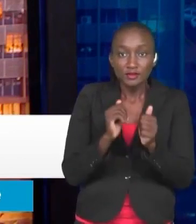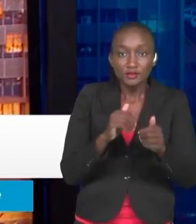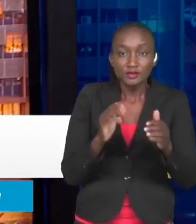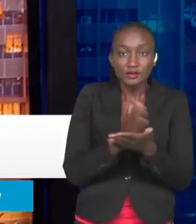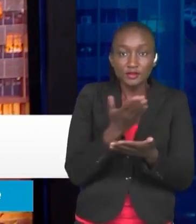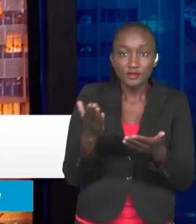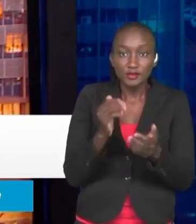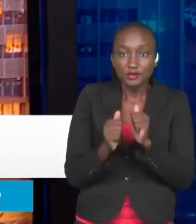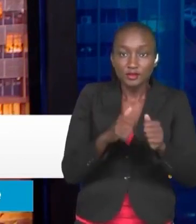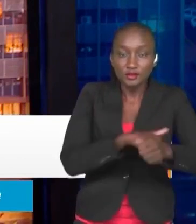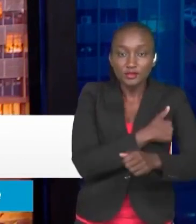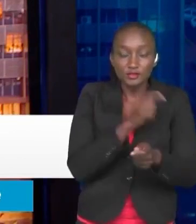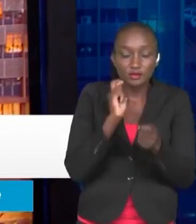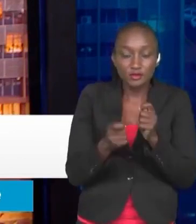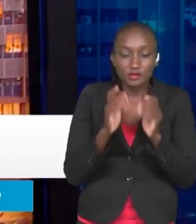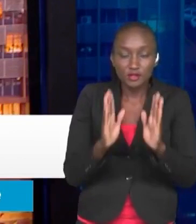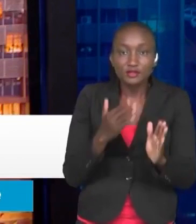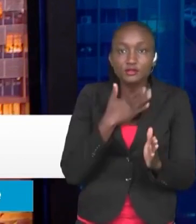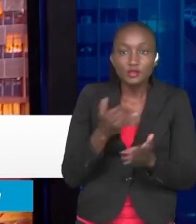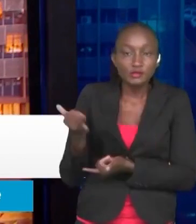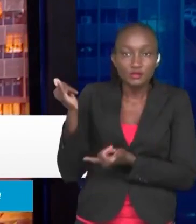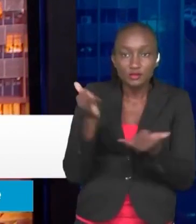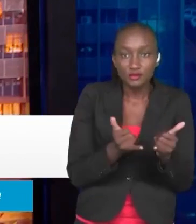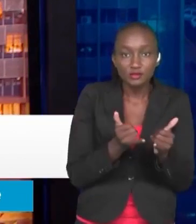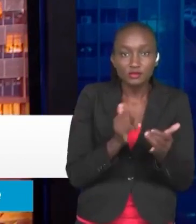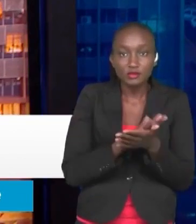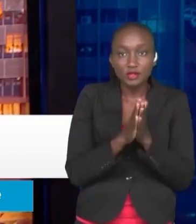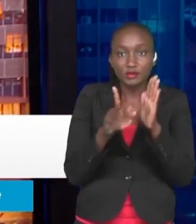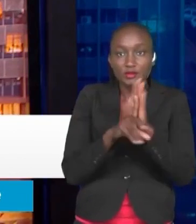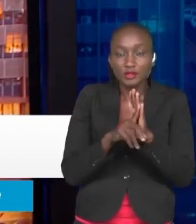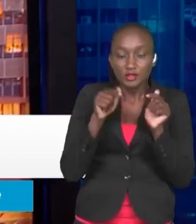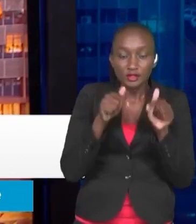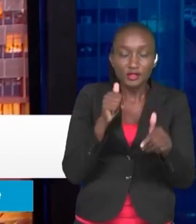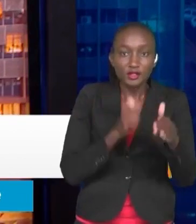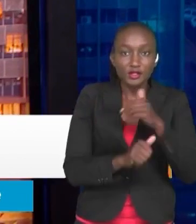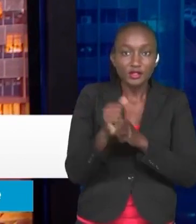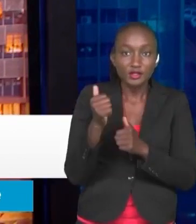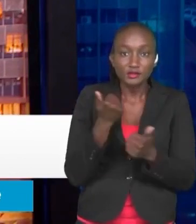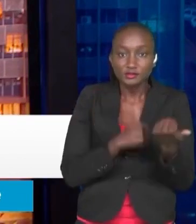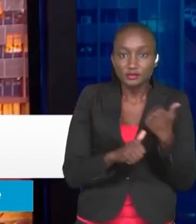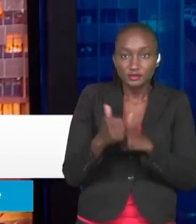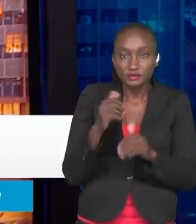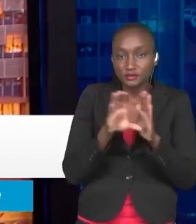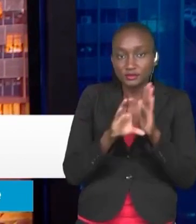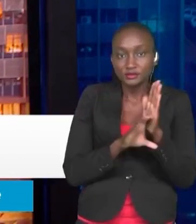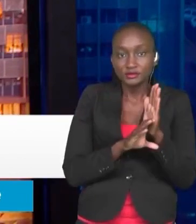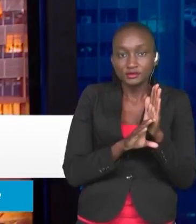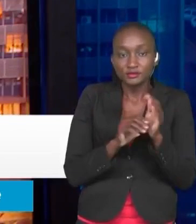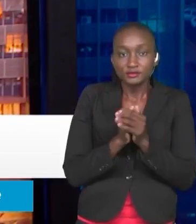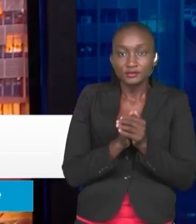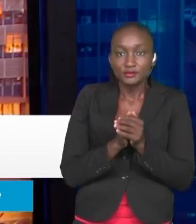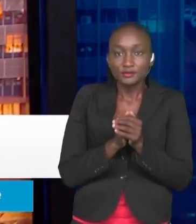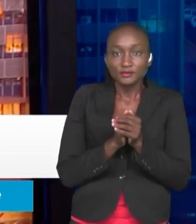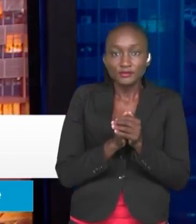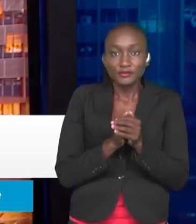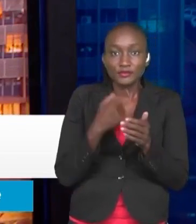to introduce to be illegalized. Yeah. It is actually there under Section 8(1) of the Sexual Offences Act. Mm-hmm. So that, and the